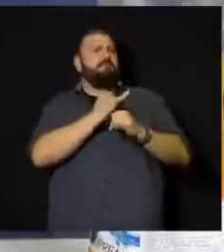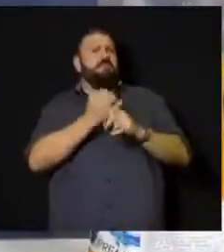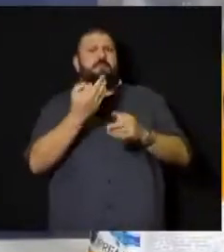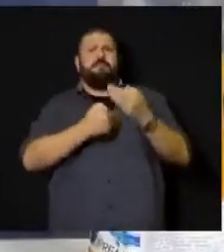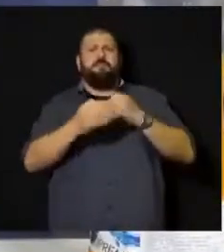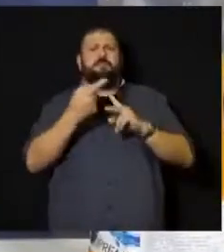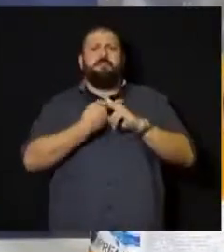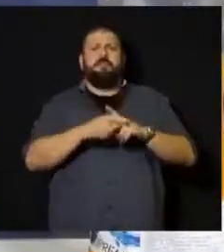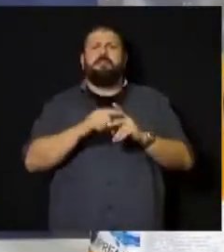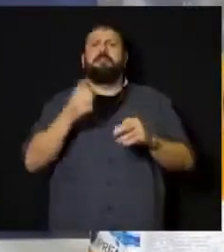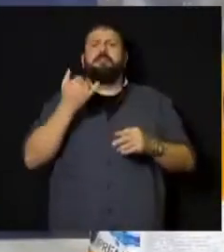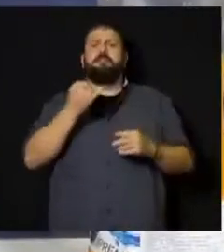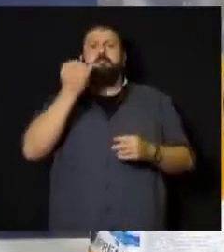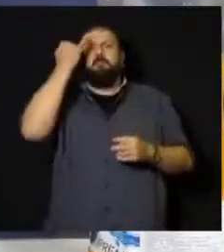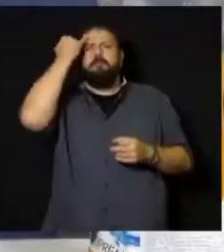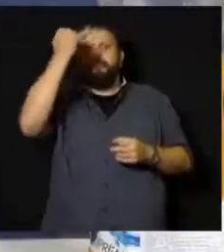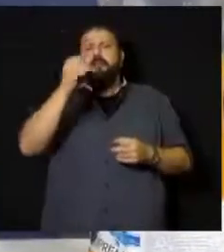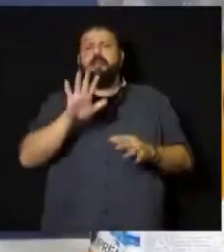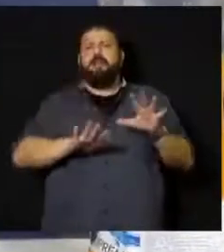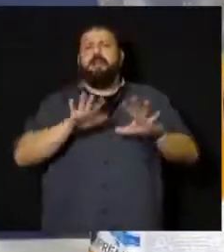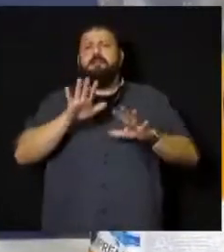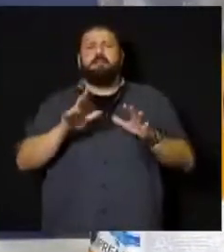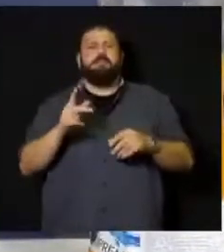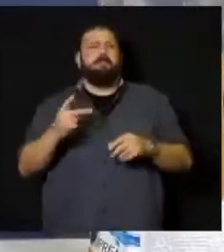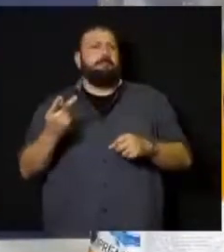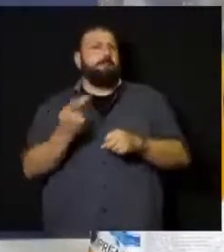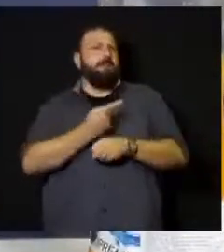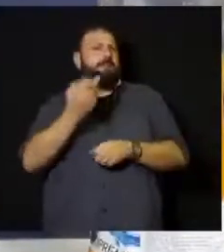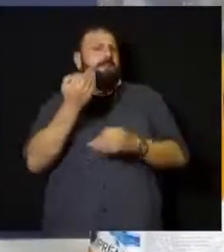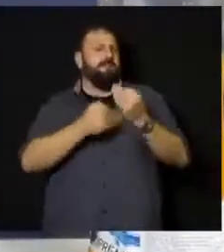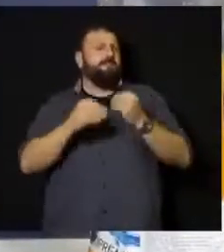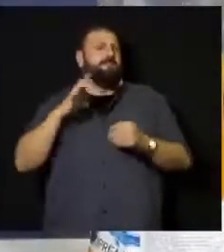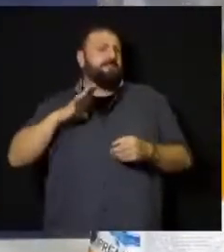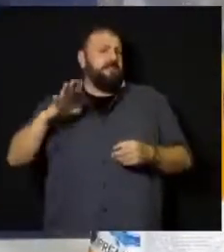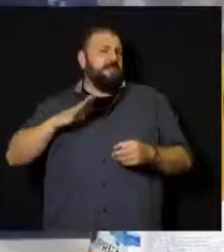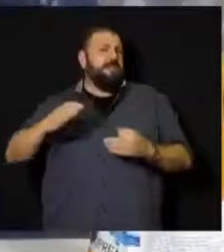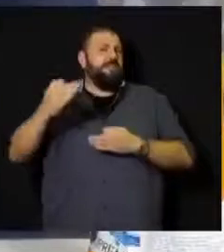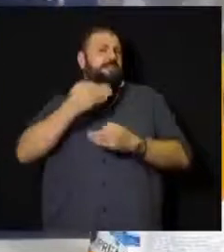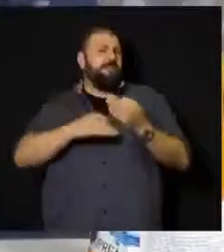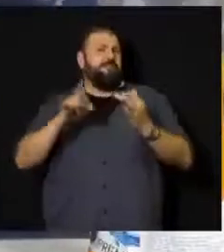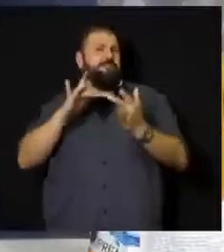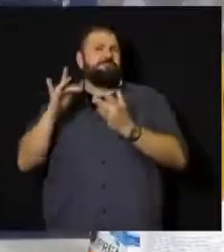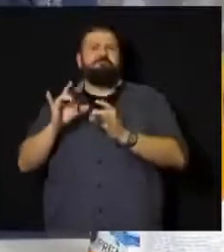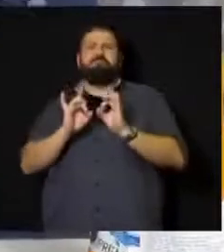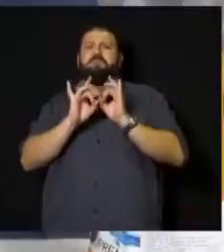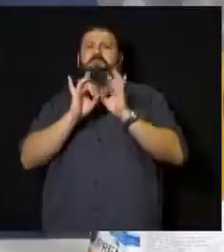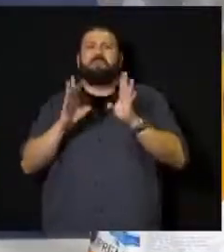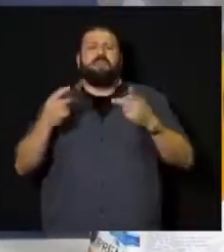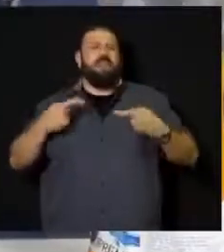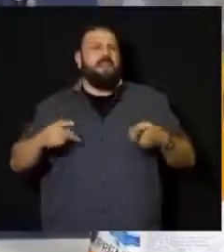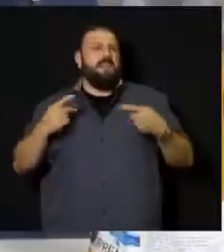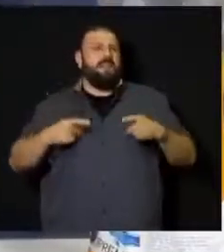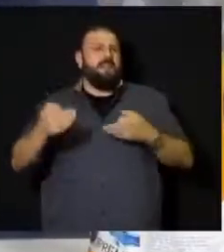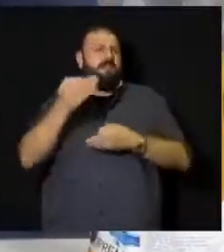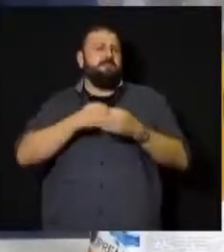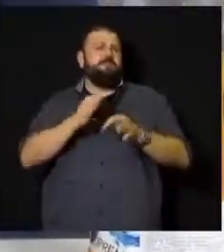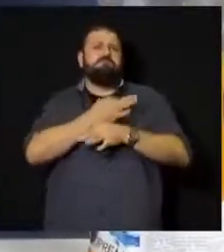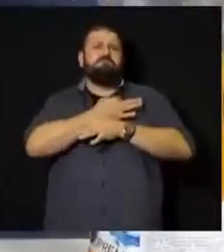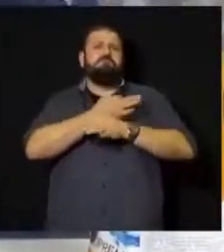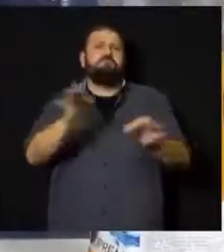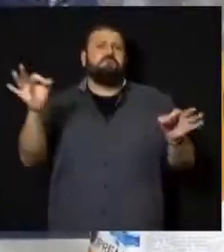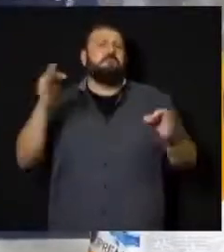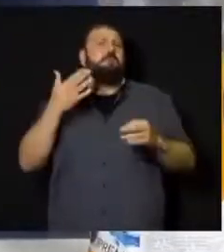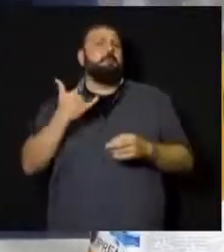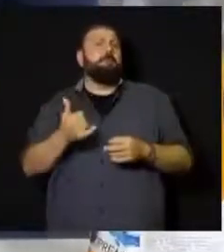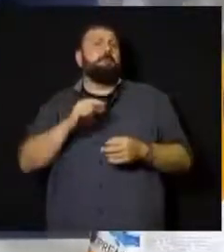he can start working immediately with social networks, and sometimes there's a lot of distractors in social networks. Some people sometimes start putting